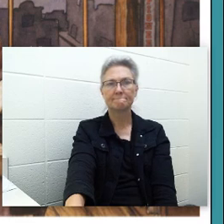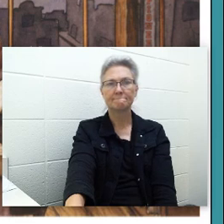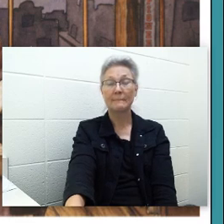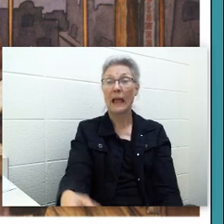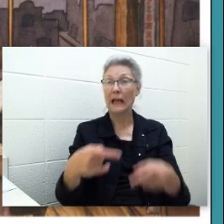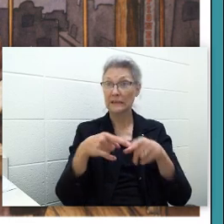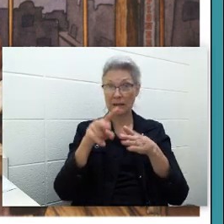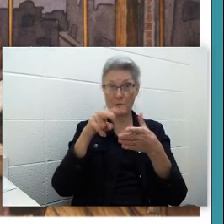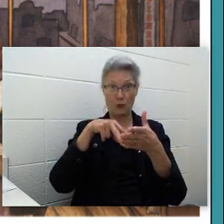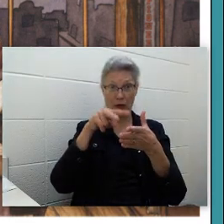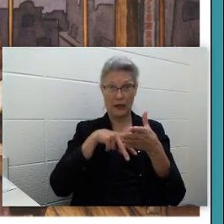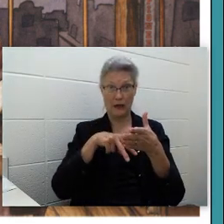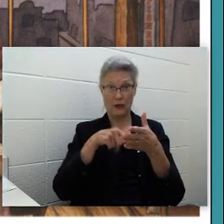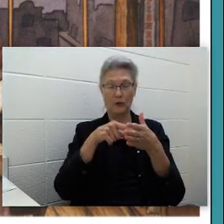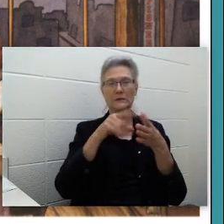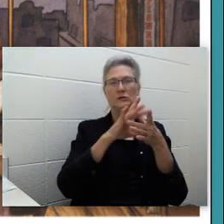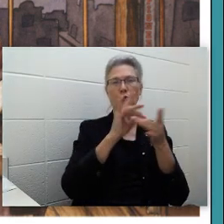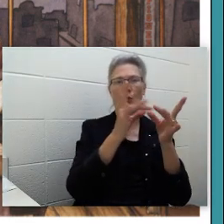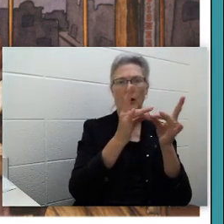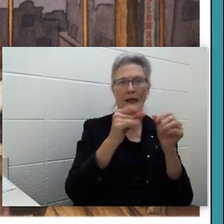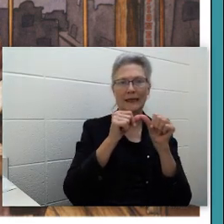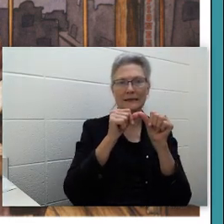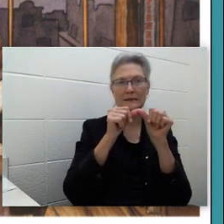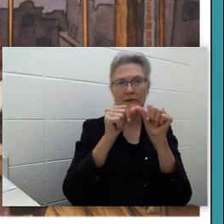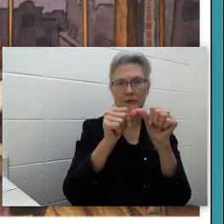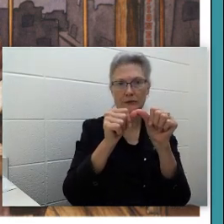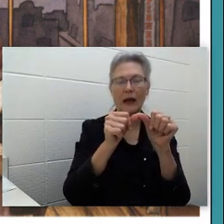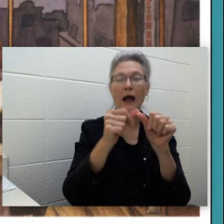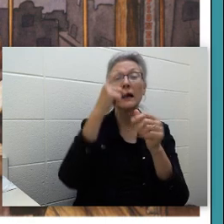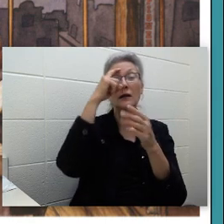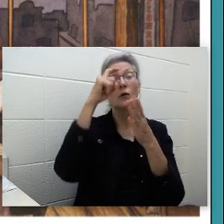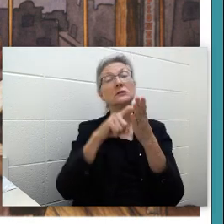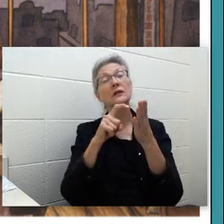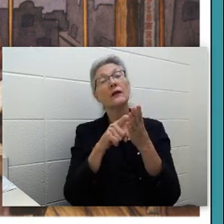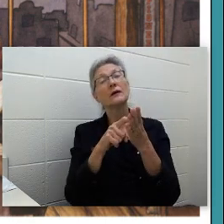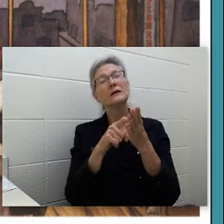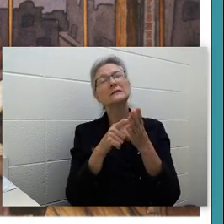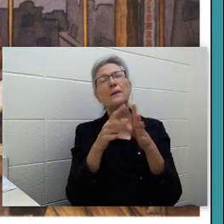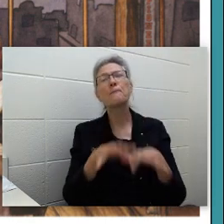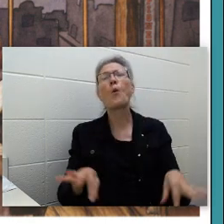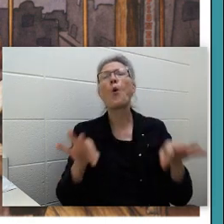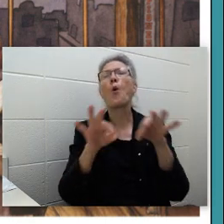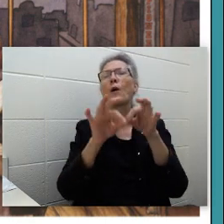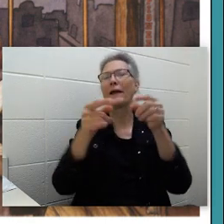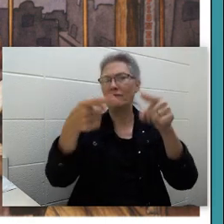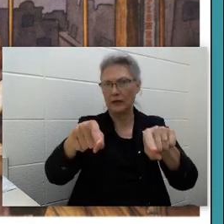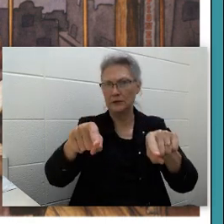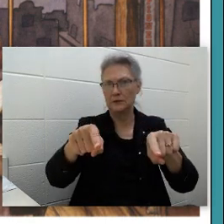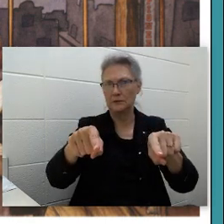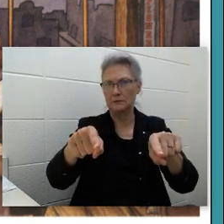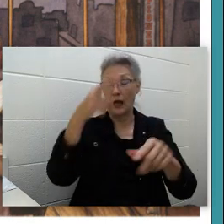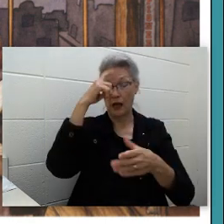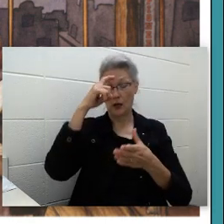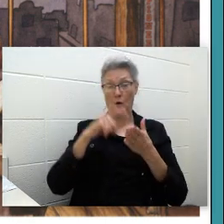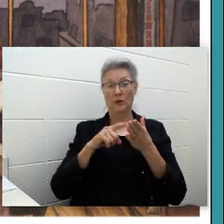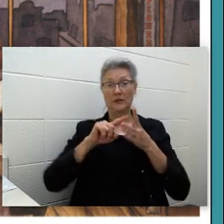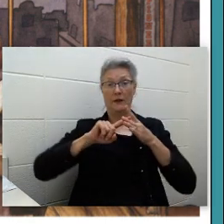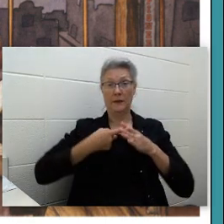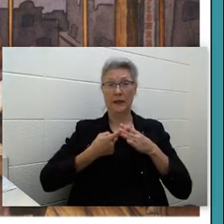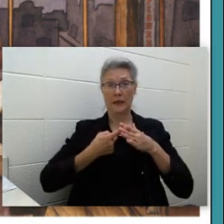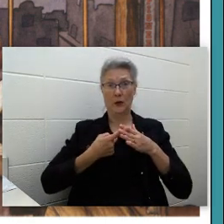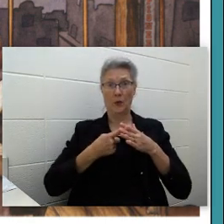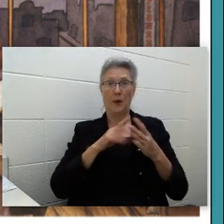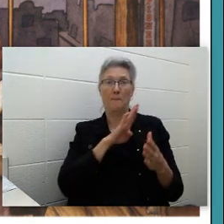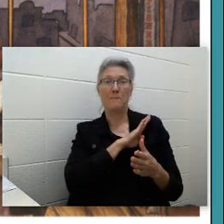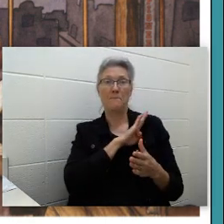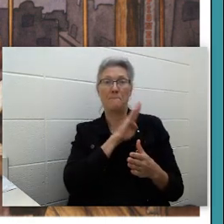As I'm reading through this story and continuing on, I notice that there are some key events here. I noticed that up at the beginning, when